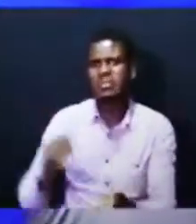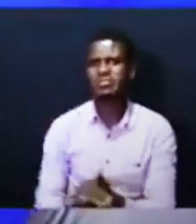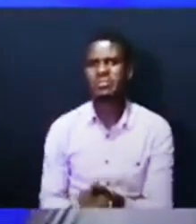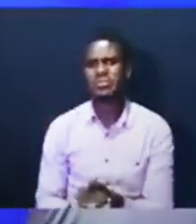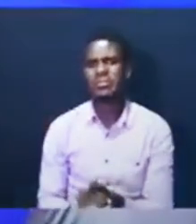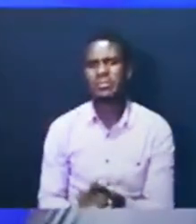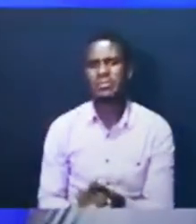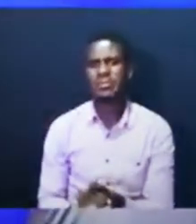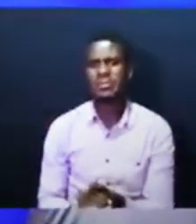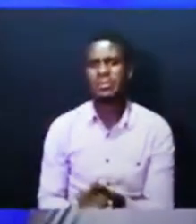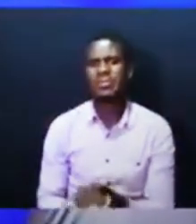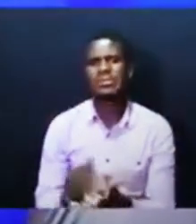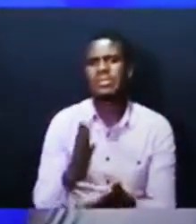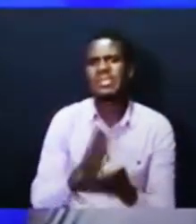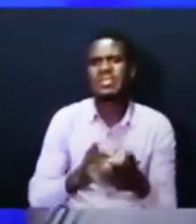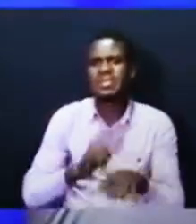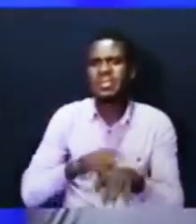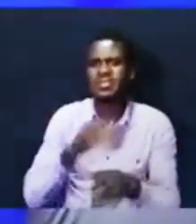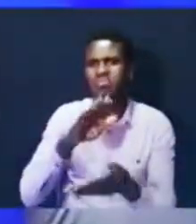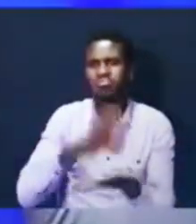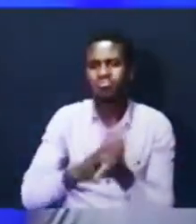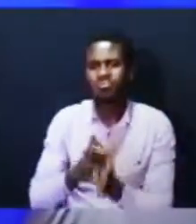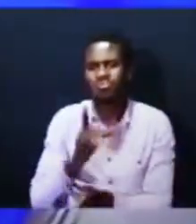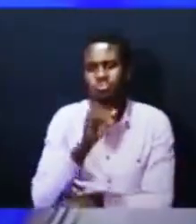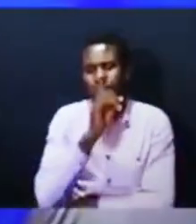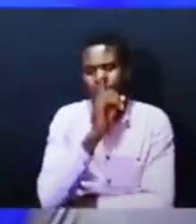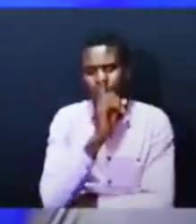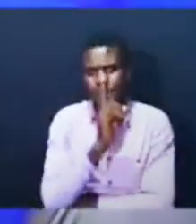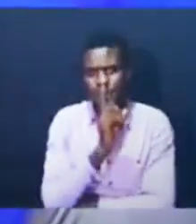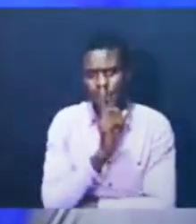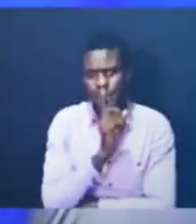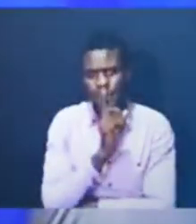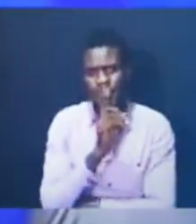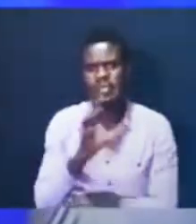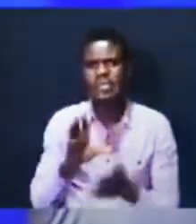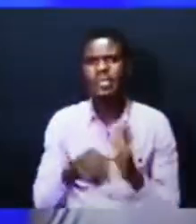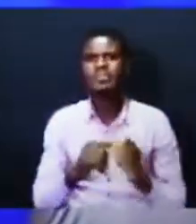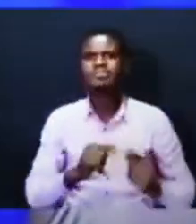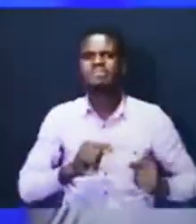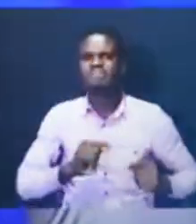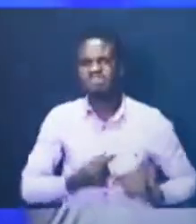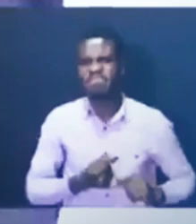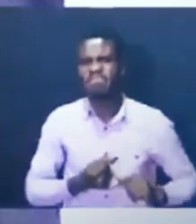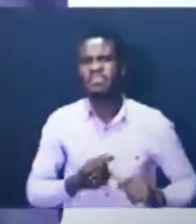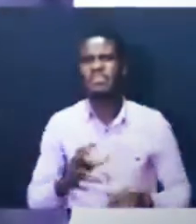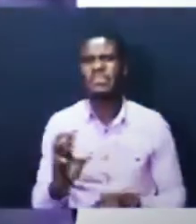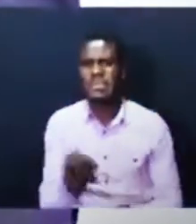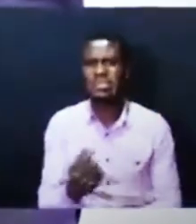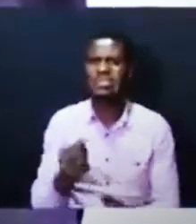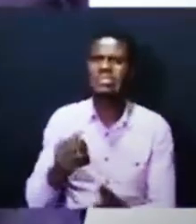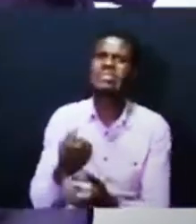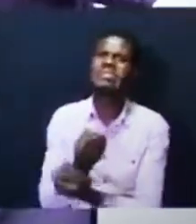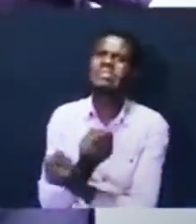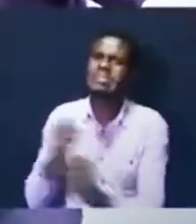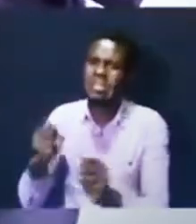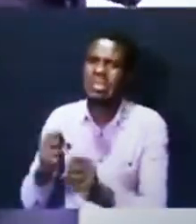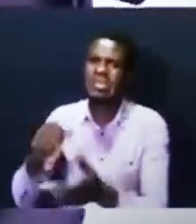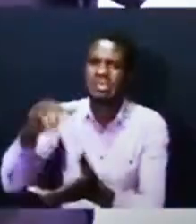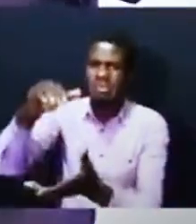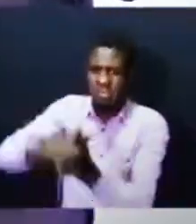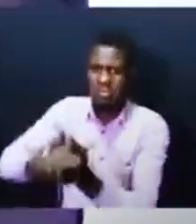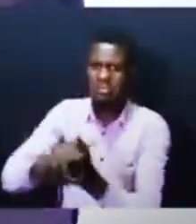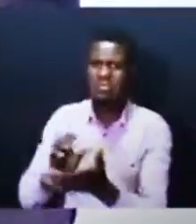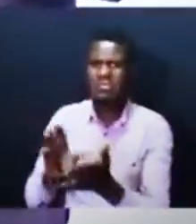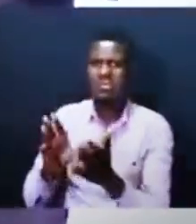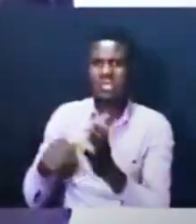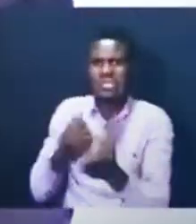Now sometimes you need to be quiet. To de bi a ese o kan wanu tum. Take the pain. Na save the marriage and